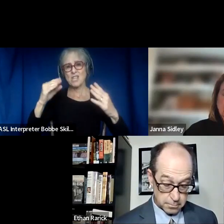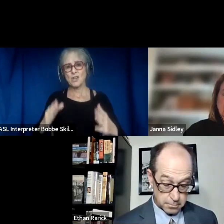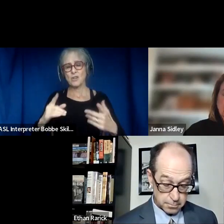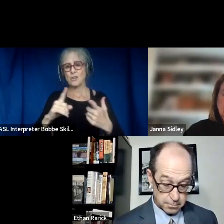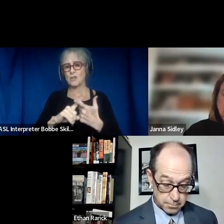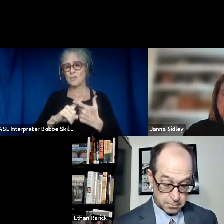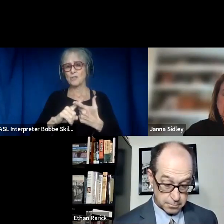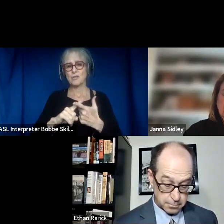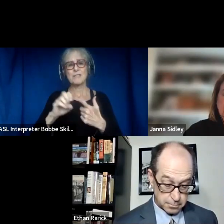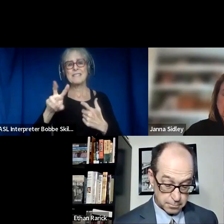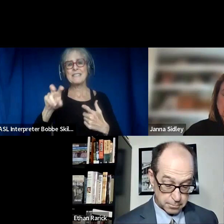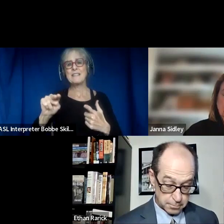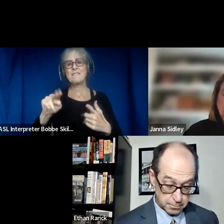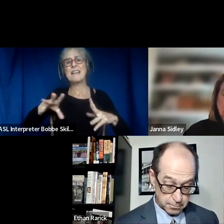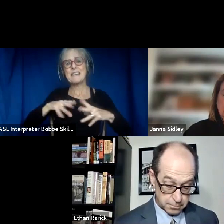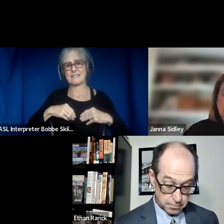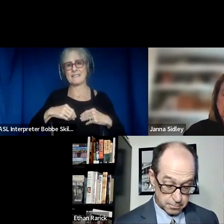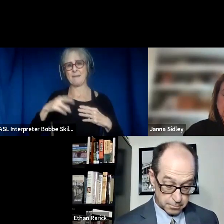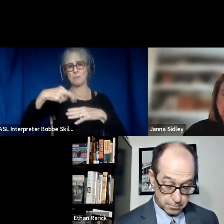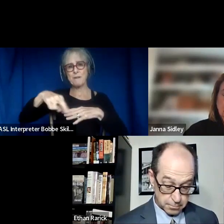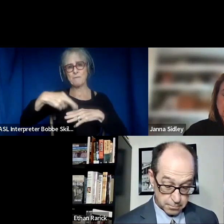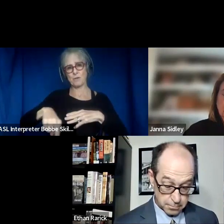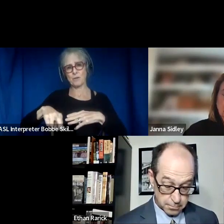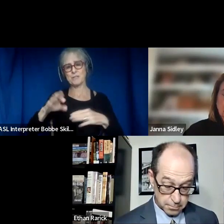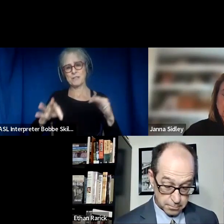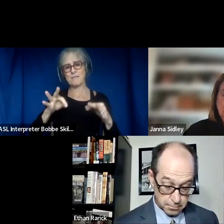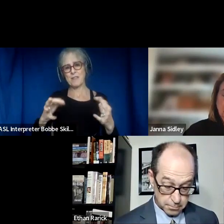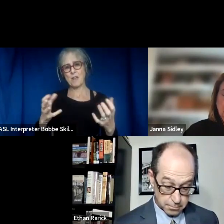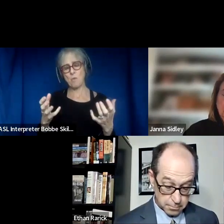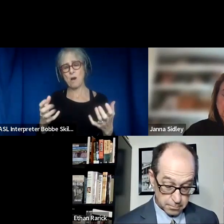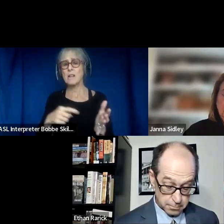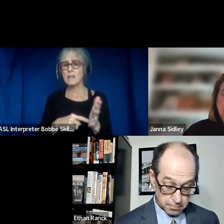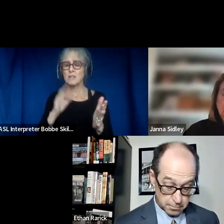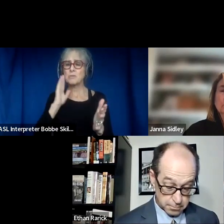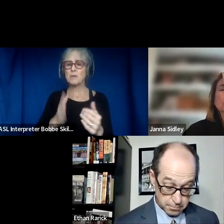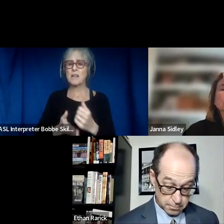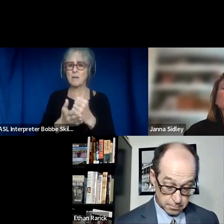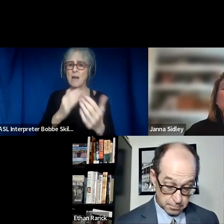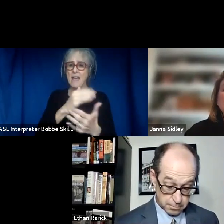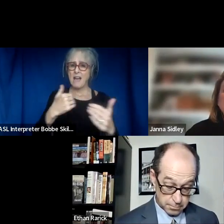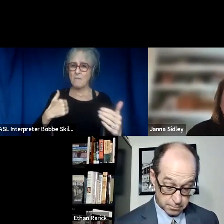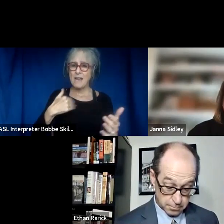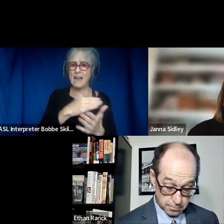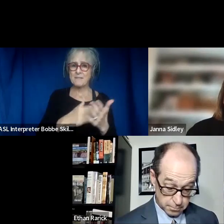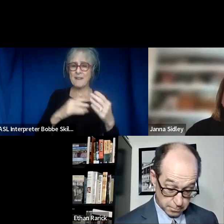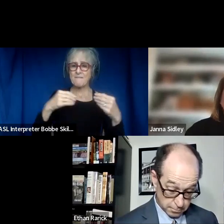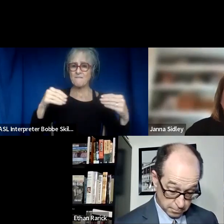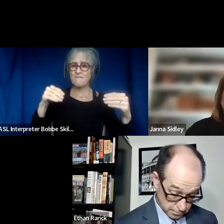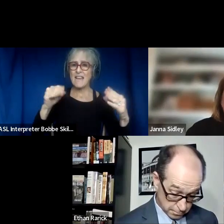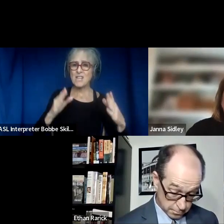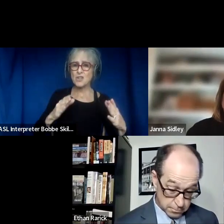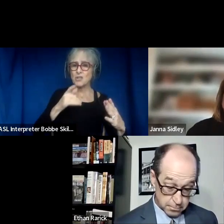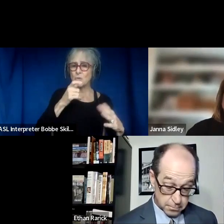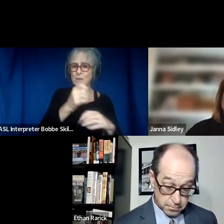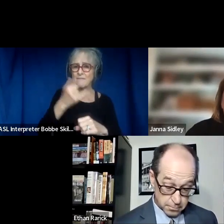in referrals like they would want to. And this would help. I mean, we have vendors who get phone calls by service